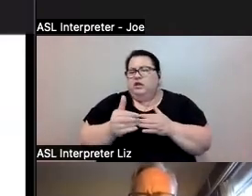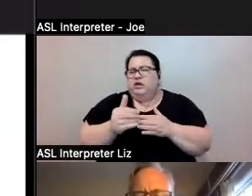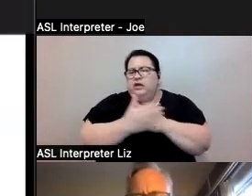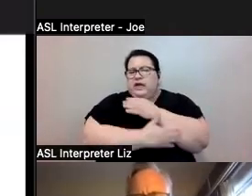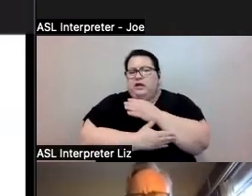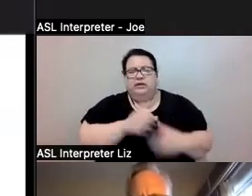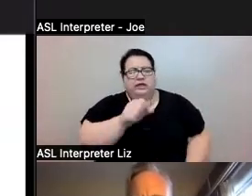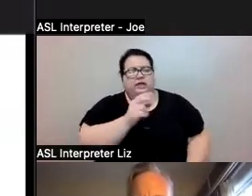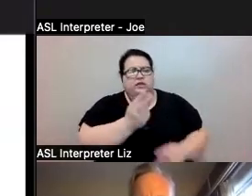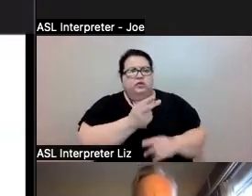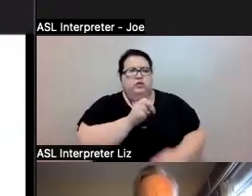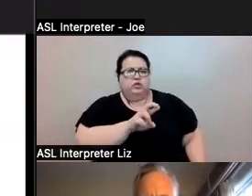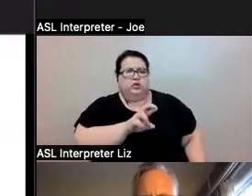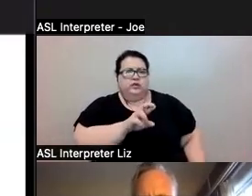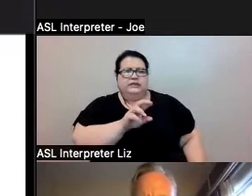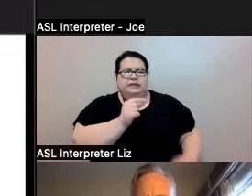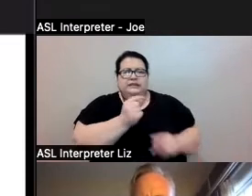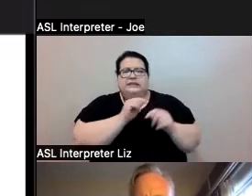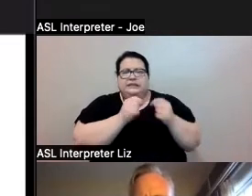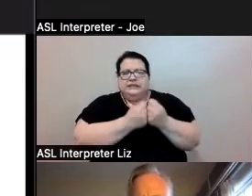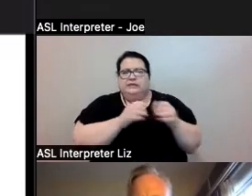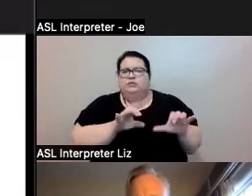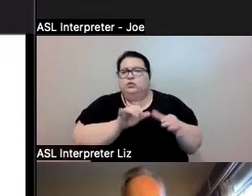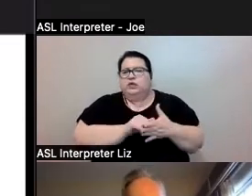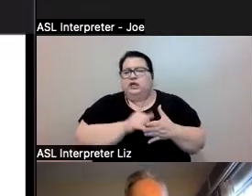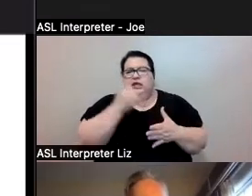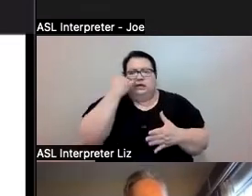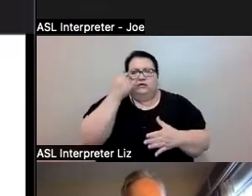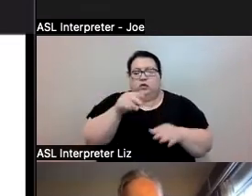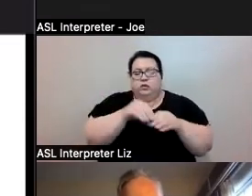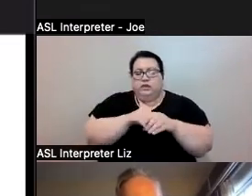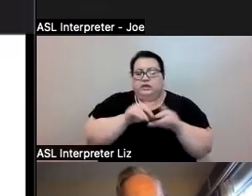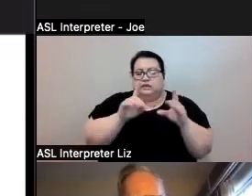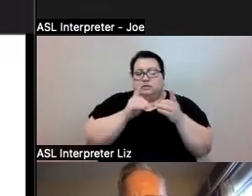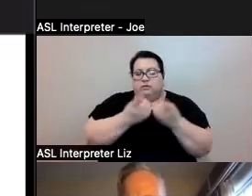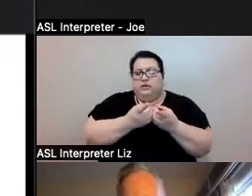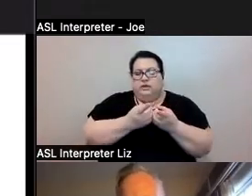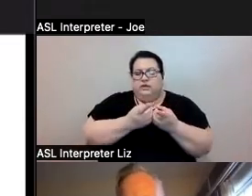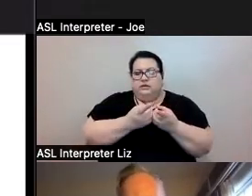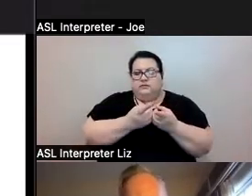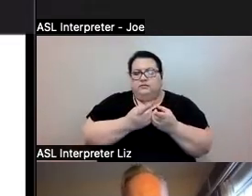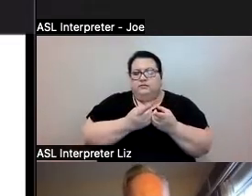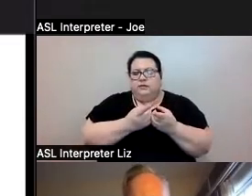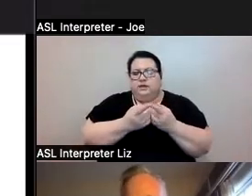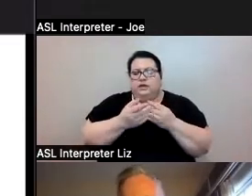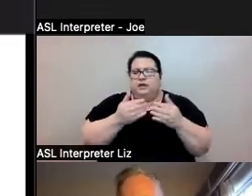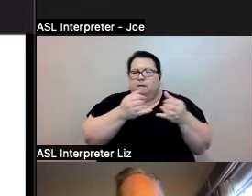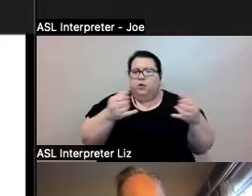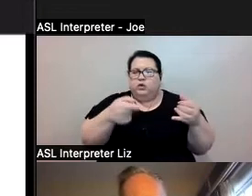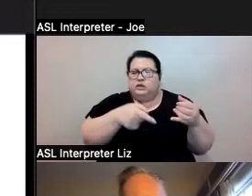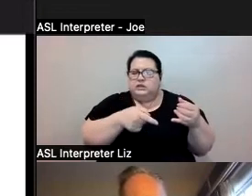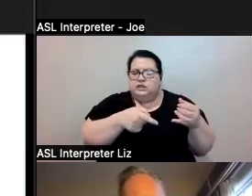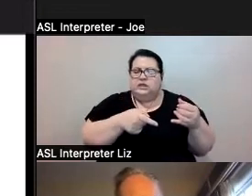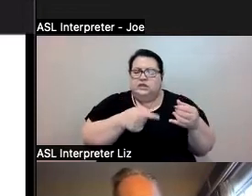Yeah, the USAR teams definitely do. If you're in a department that borders say